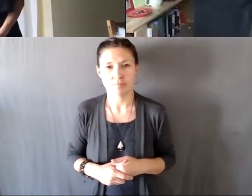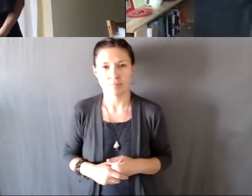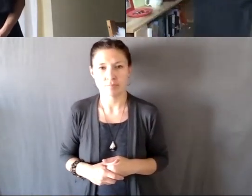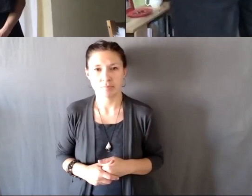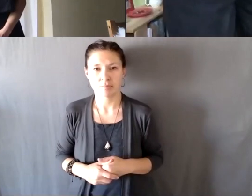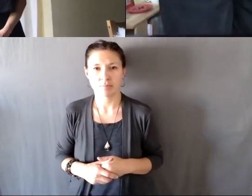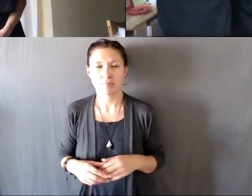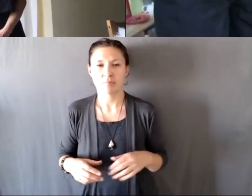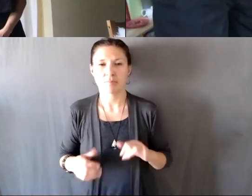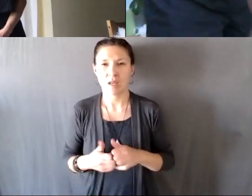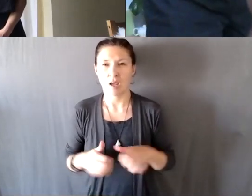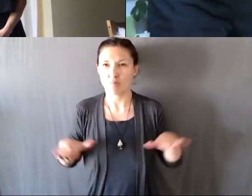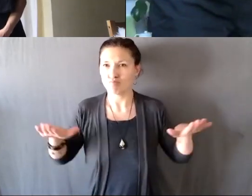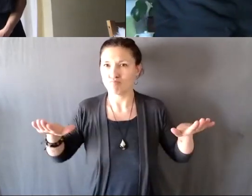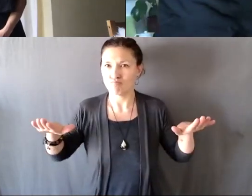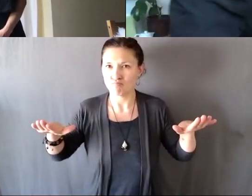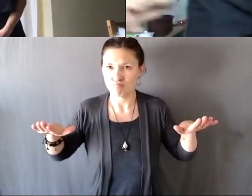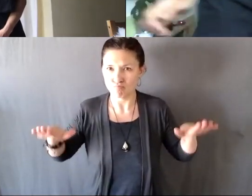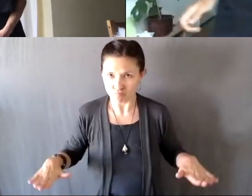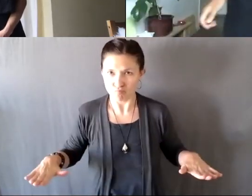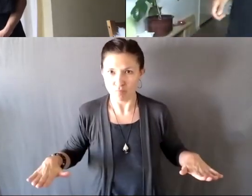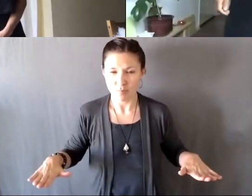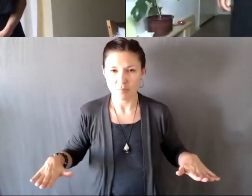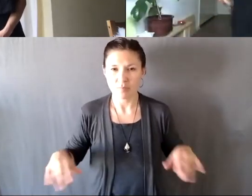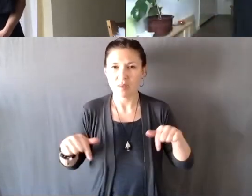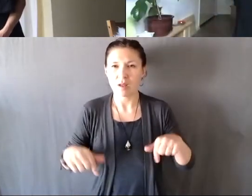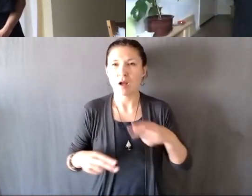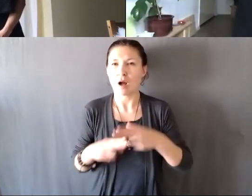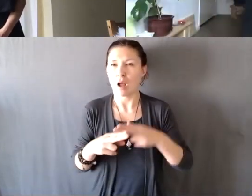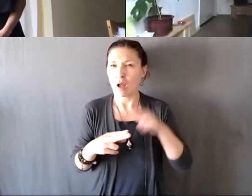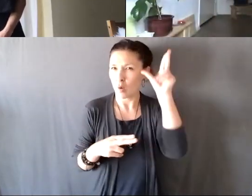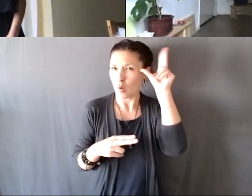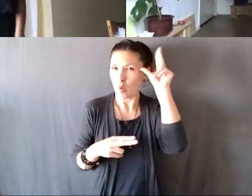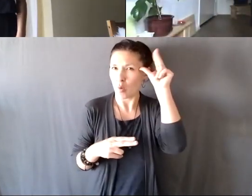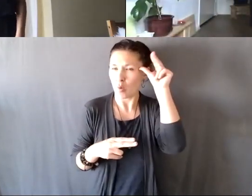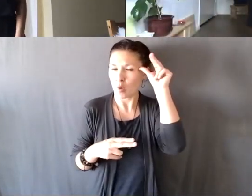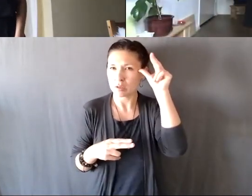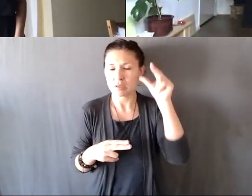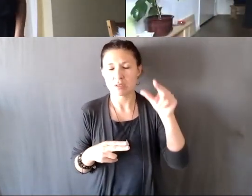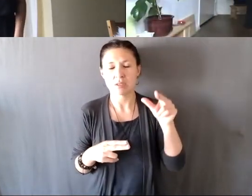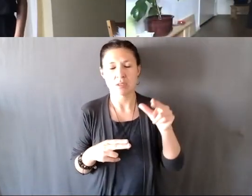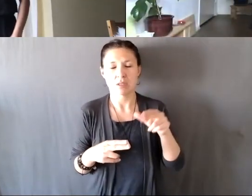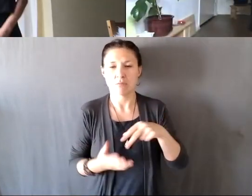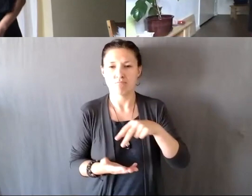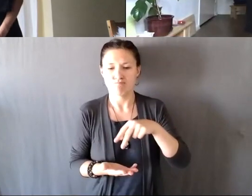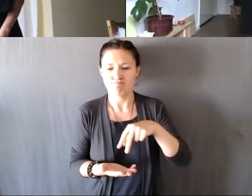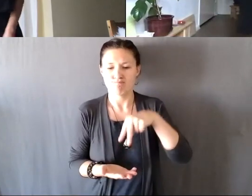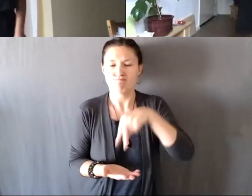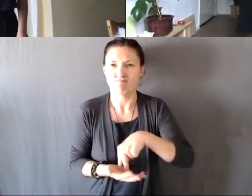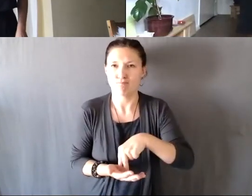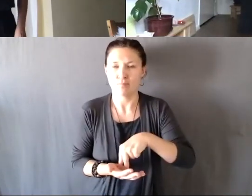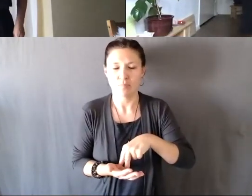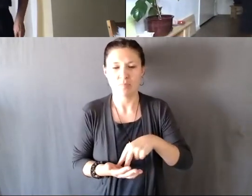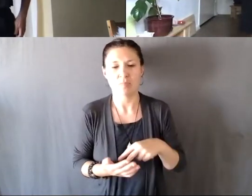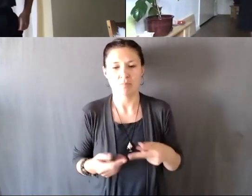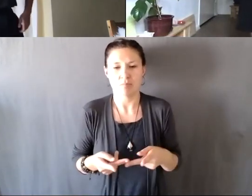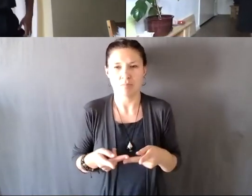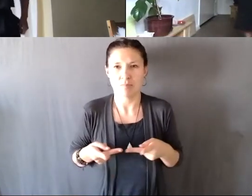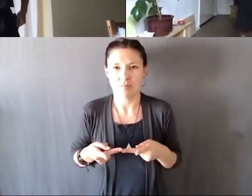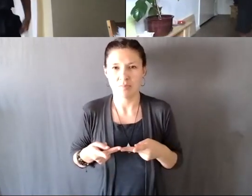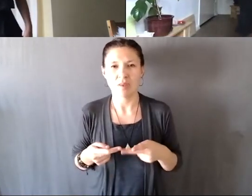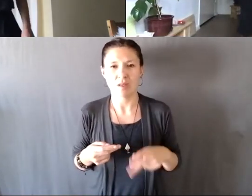and grounded, and it's called horse stance because it's like you're riding a horse.